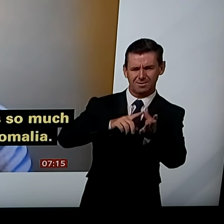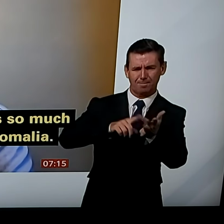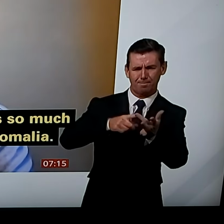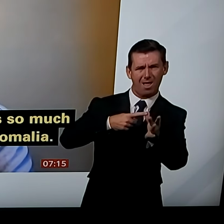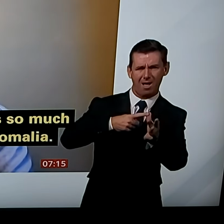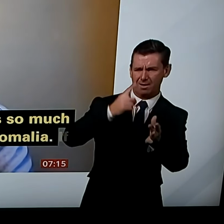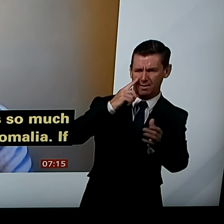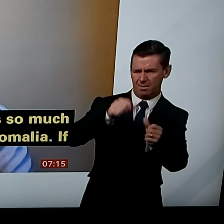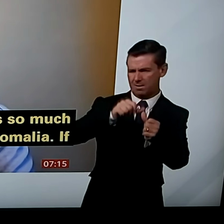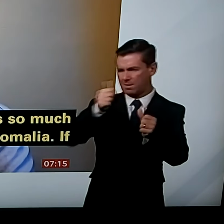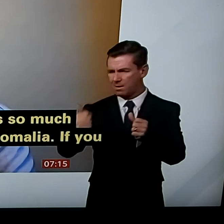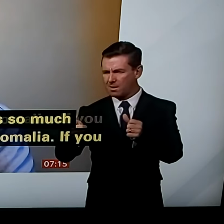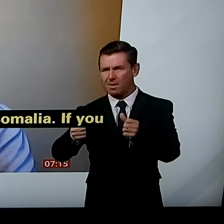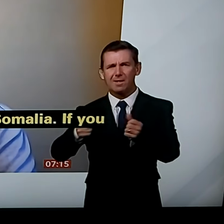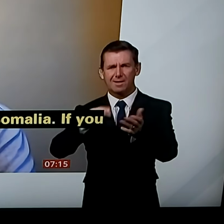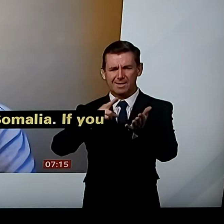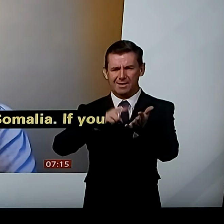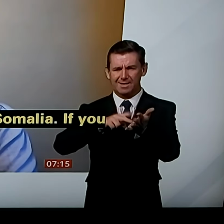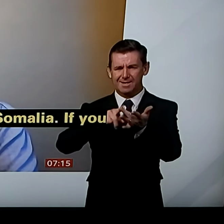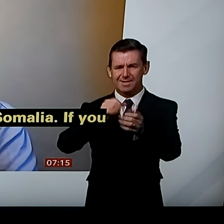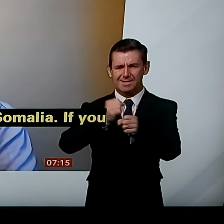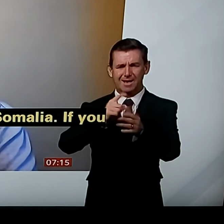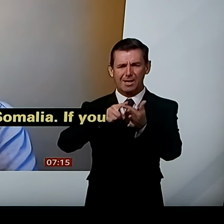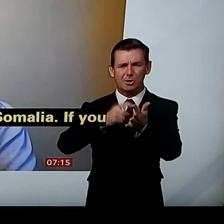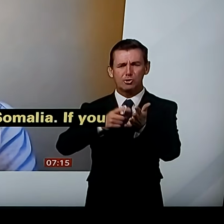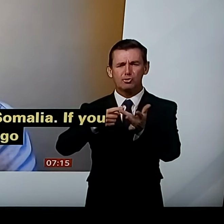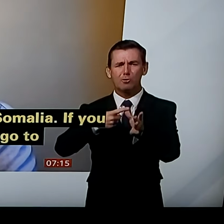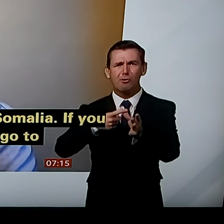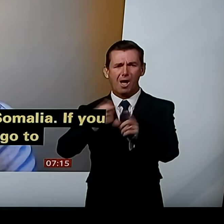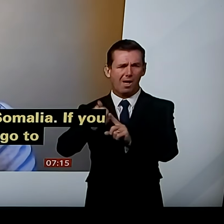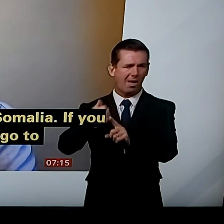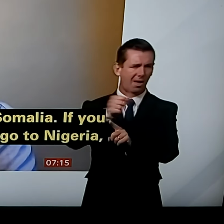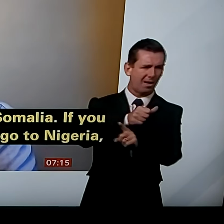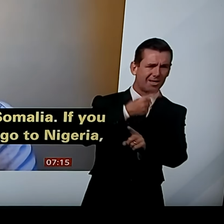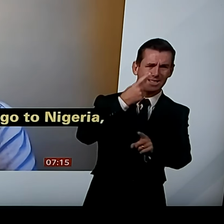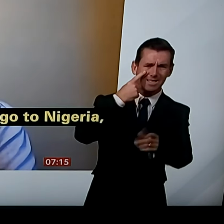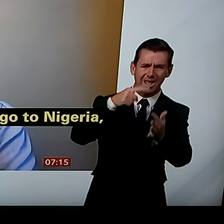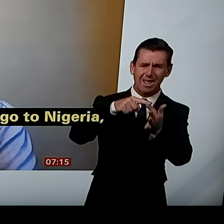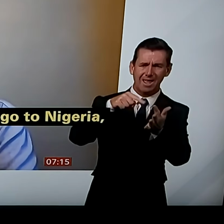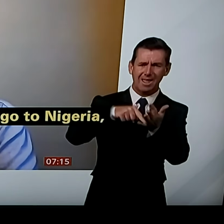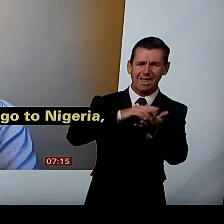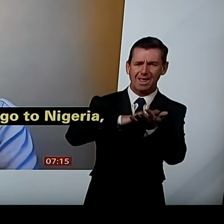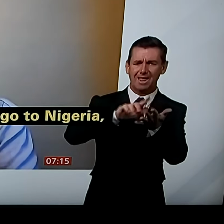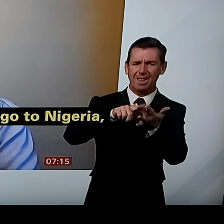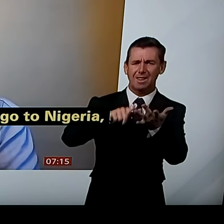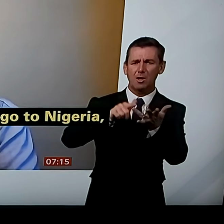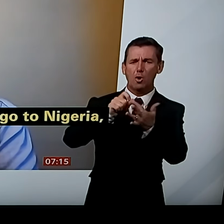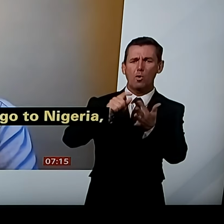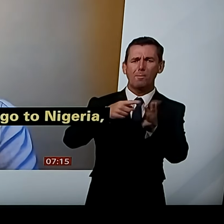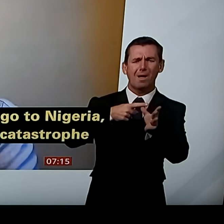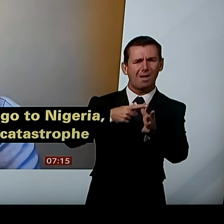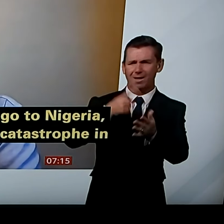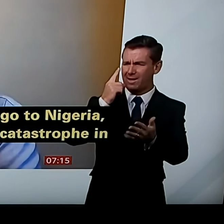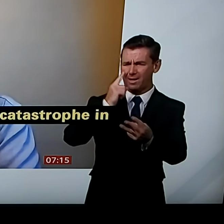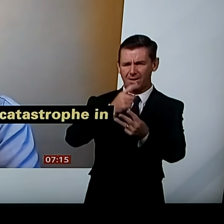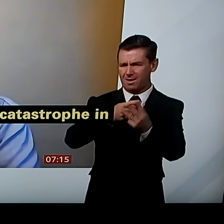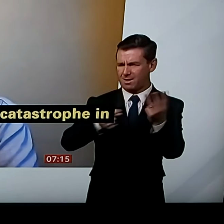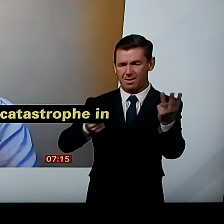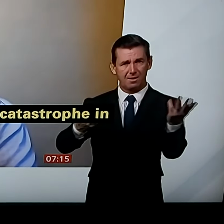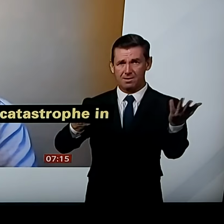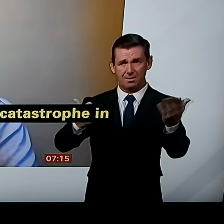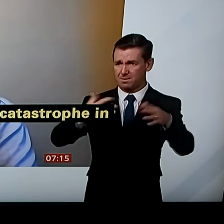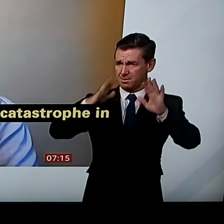are facing a food catastrophe in a very large part of sub-Saharan Africa. And we need to act now and scale up